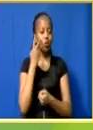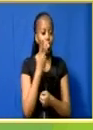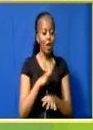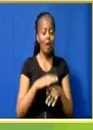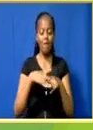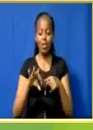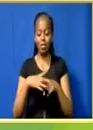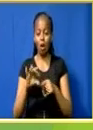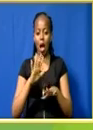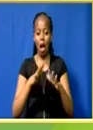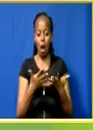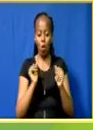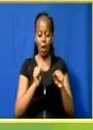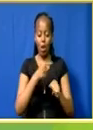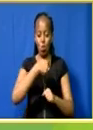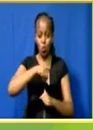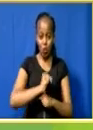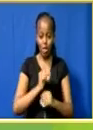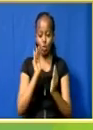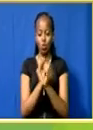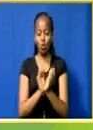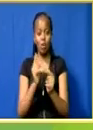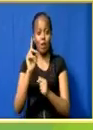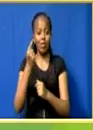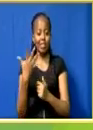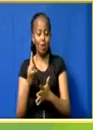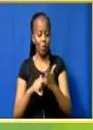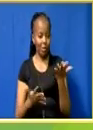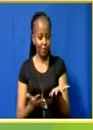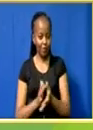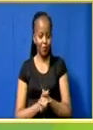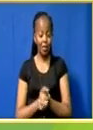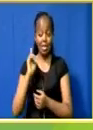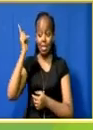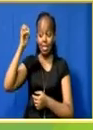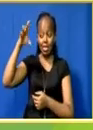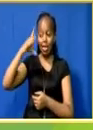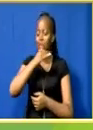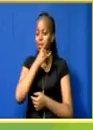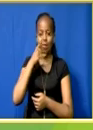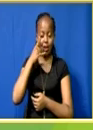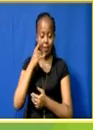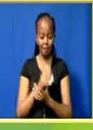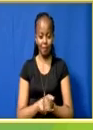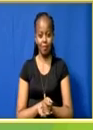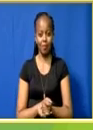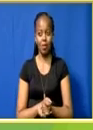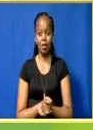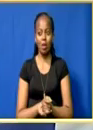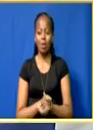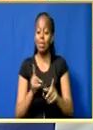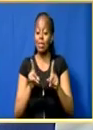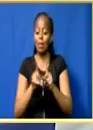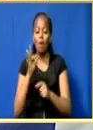mm-hmm. vegetables. On how can we preserve them? And the first thing we are seeing there is sun drying. Sun drying. By sun drying. Yes. Just like